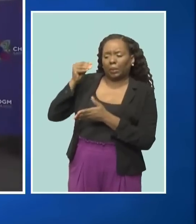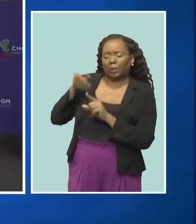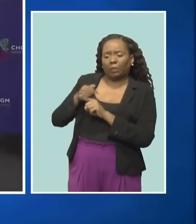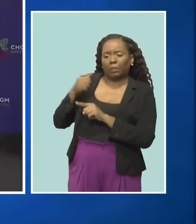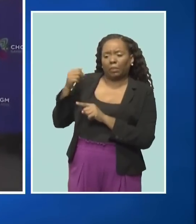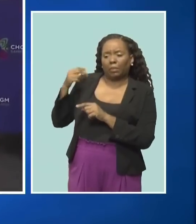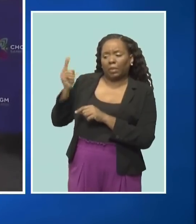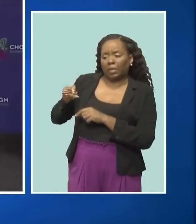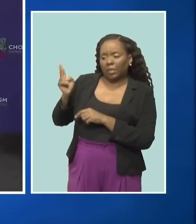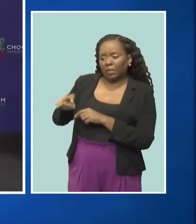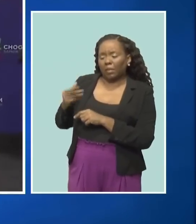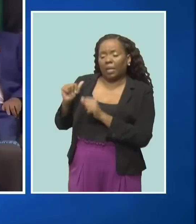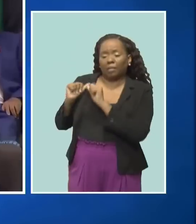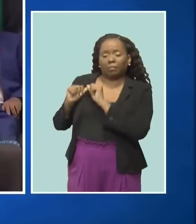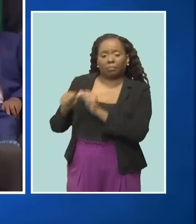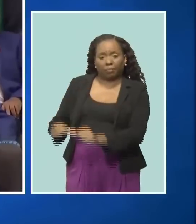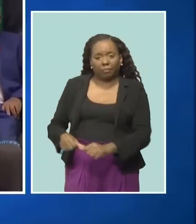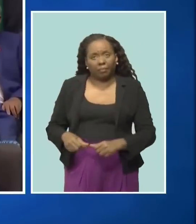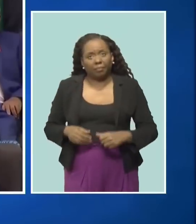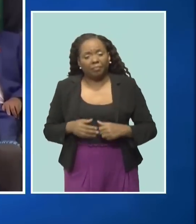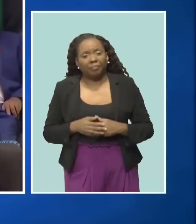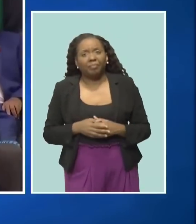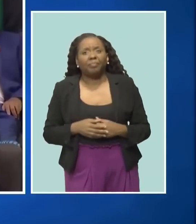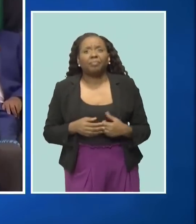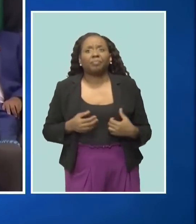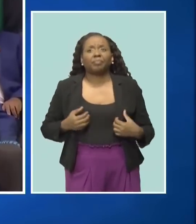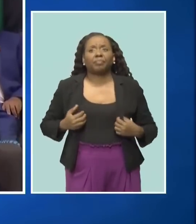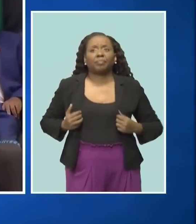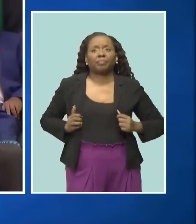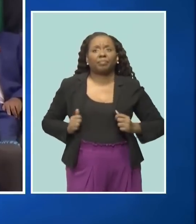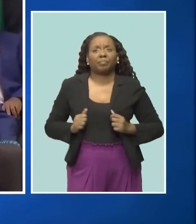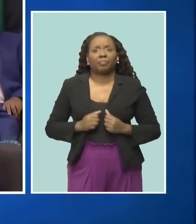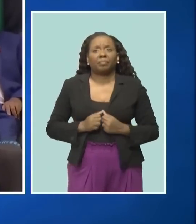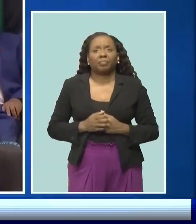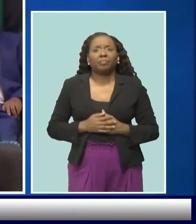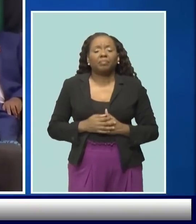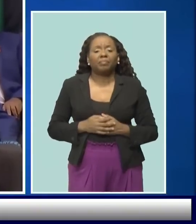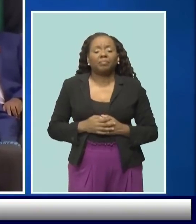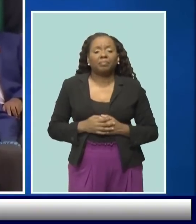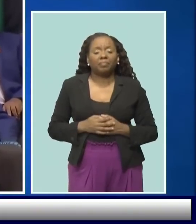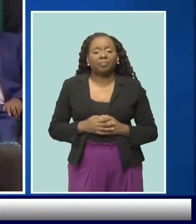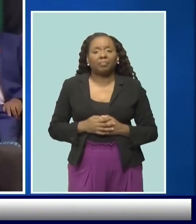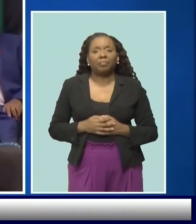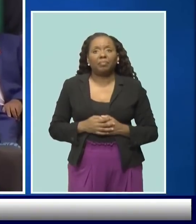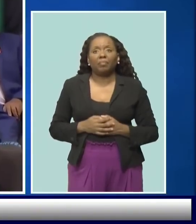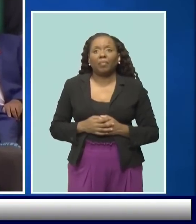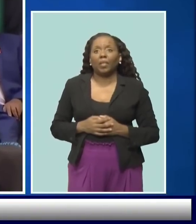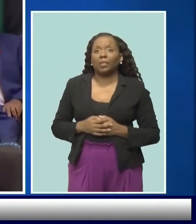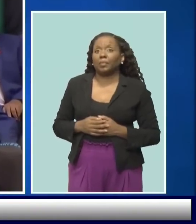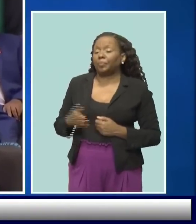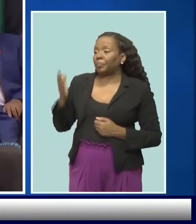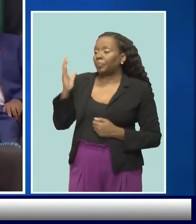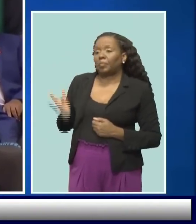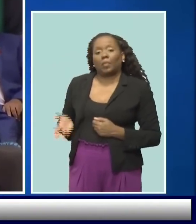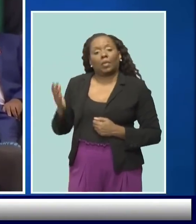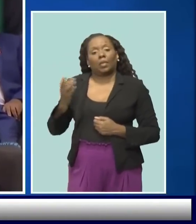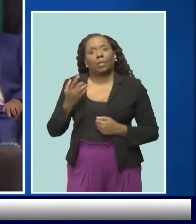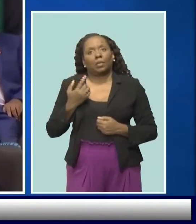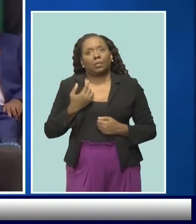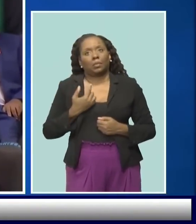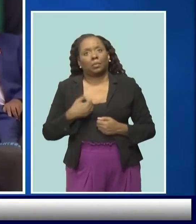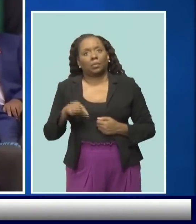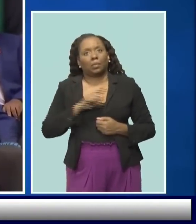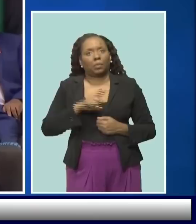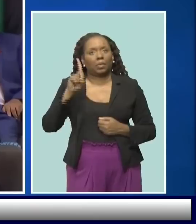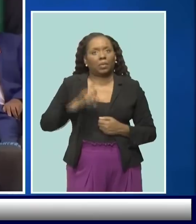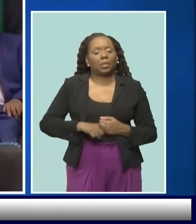Nothing, it seems to me, would do so more decisively than to champion the principle that our